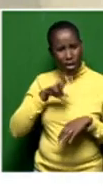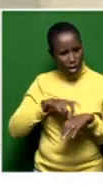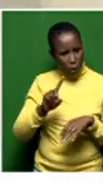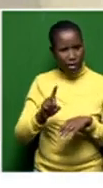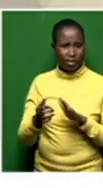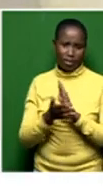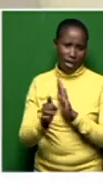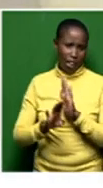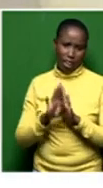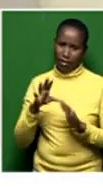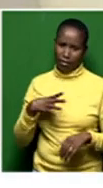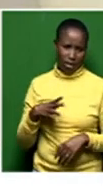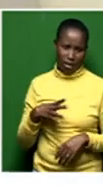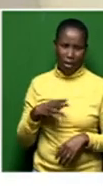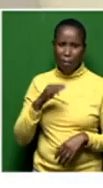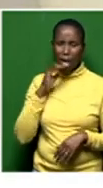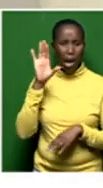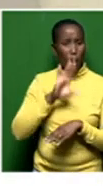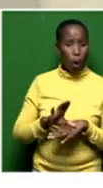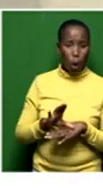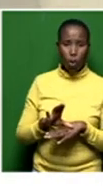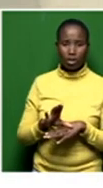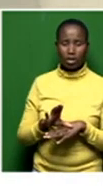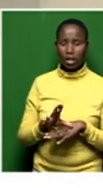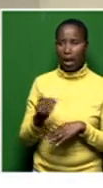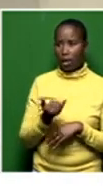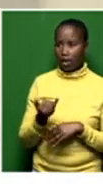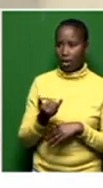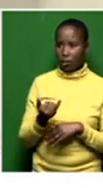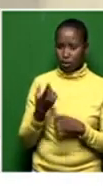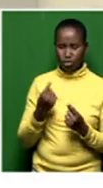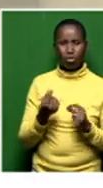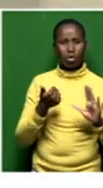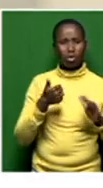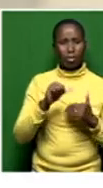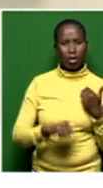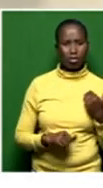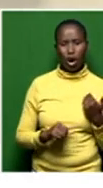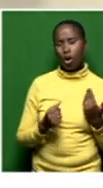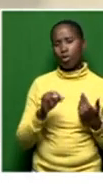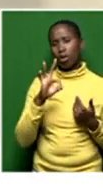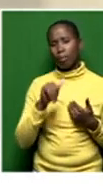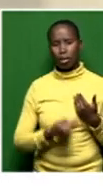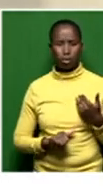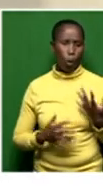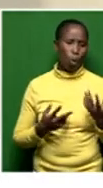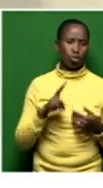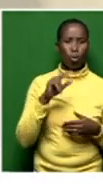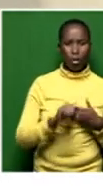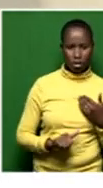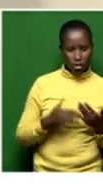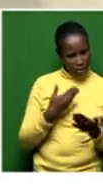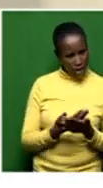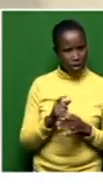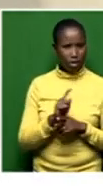these courses we talk about, Leanne, are short courses. They're courses that run over about 6 months, 3 months here, 2 months there. And they